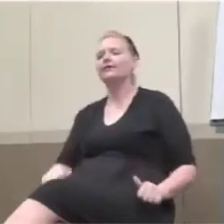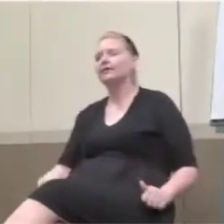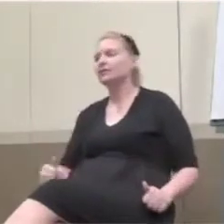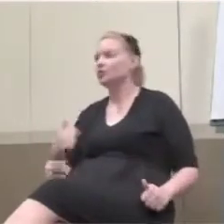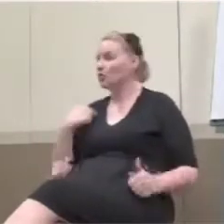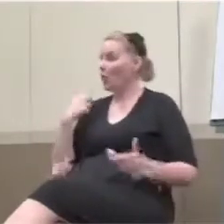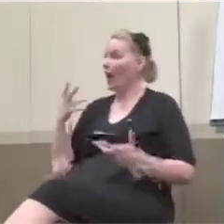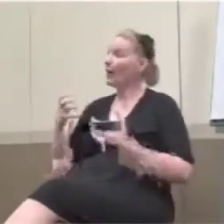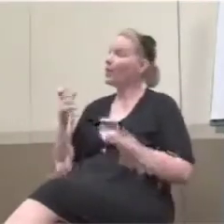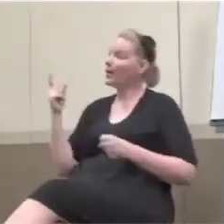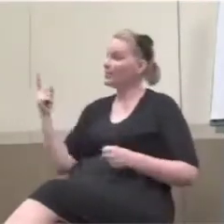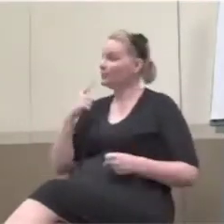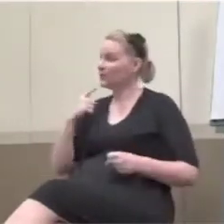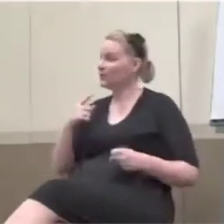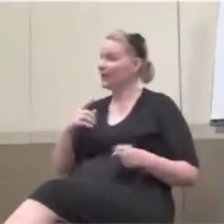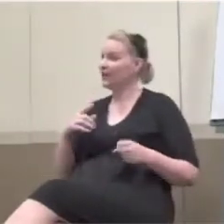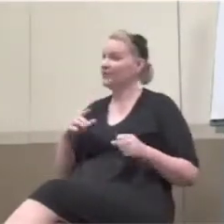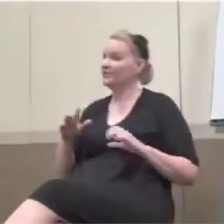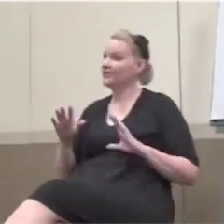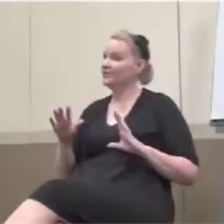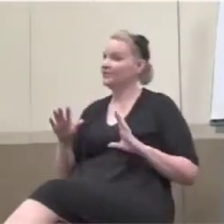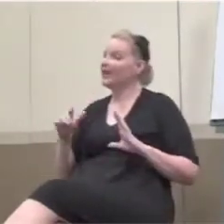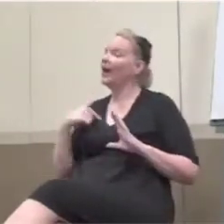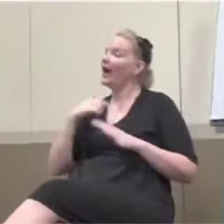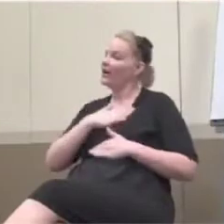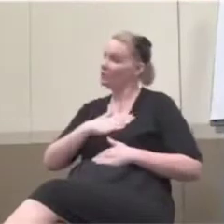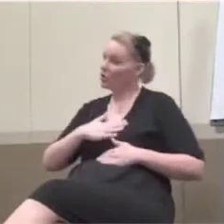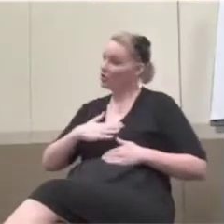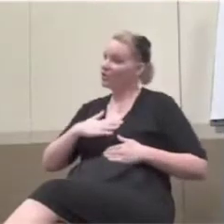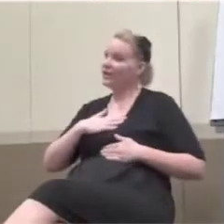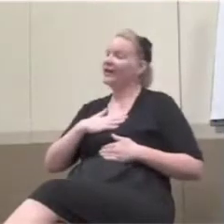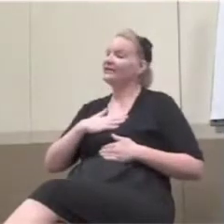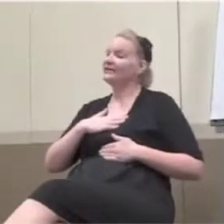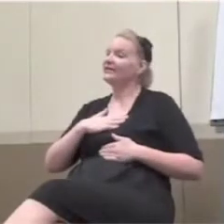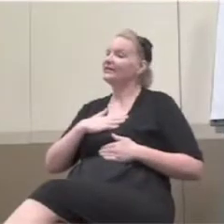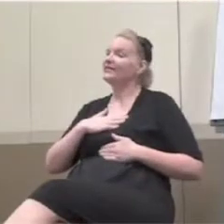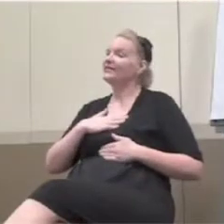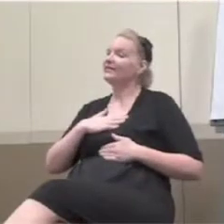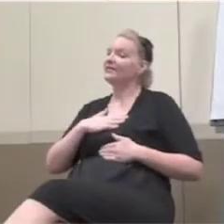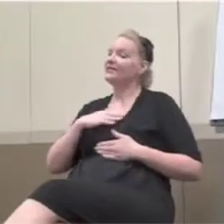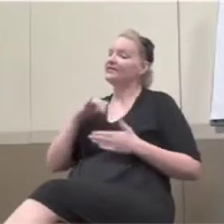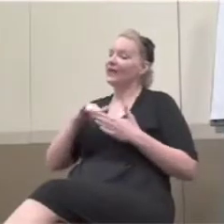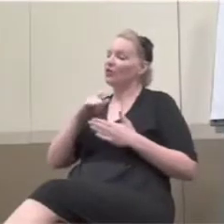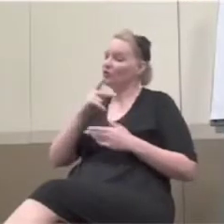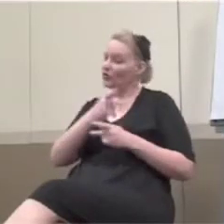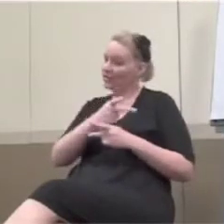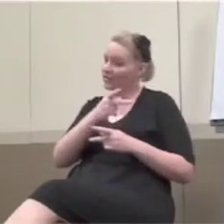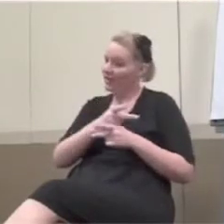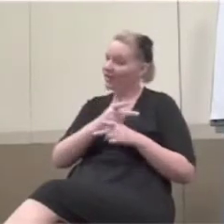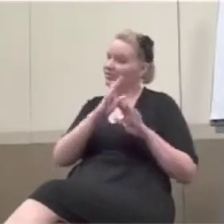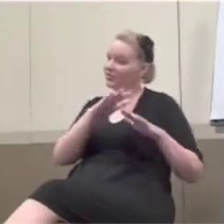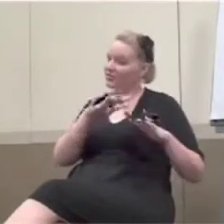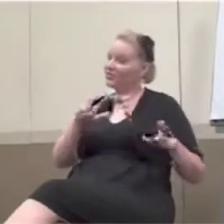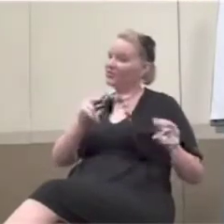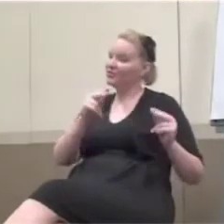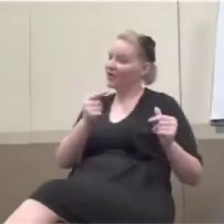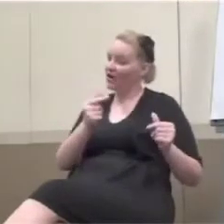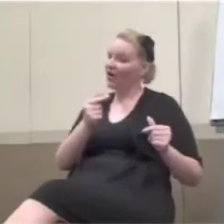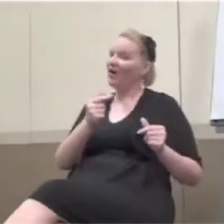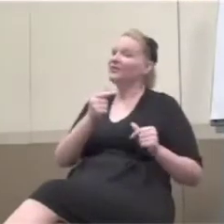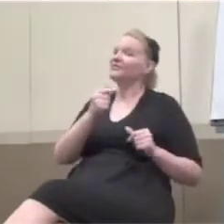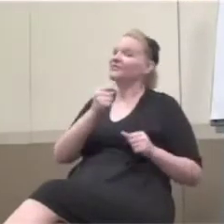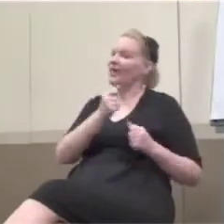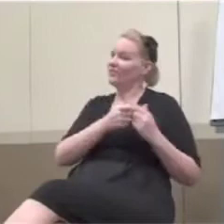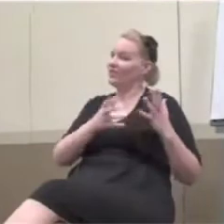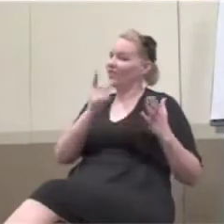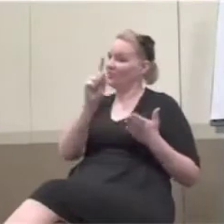to was to say I appreciate that I just go to Canada for a year for a week and come home with kids by